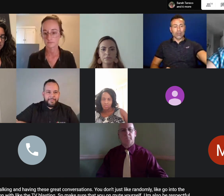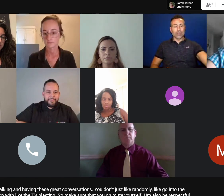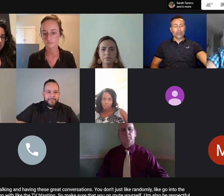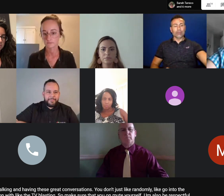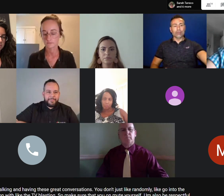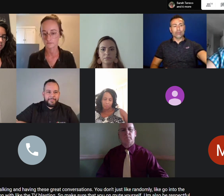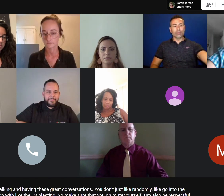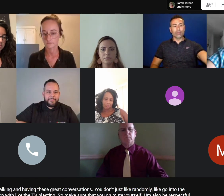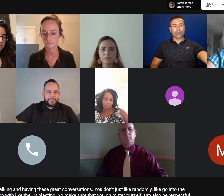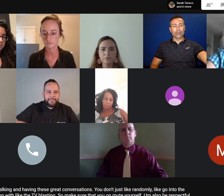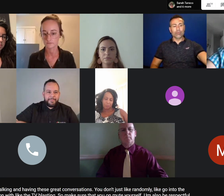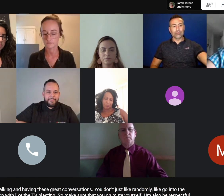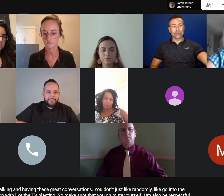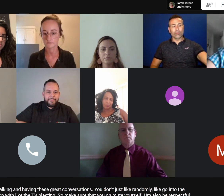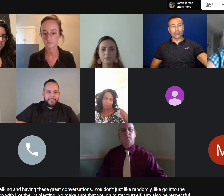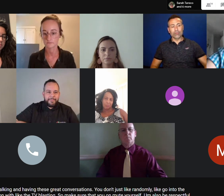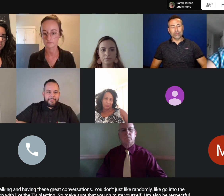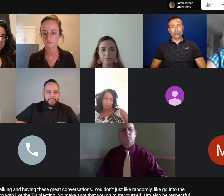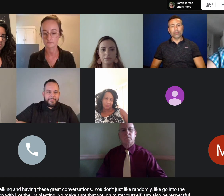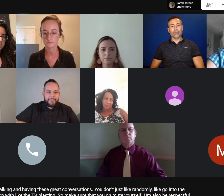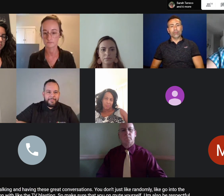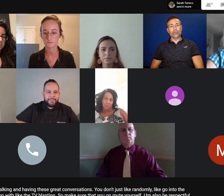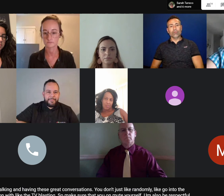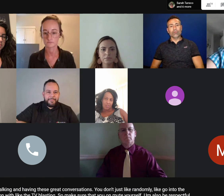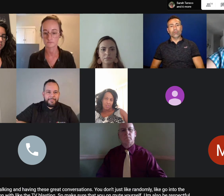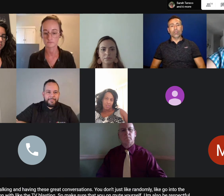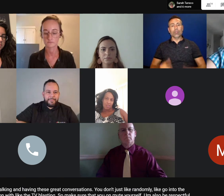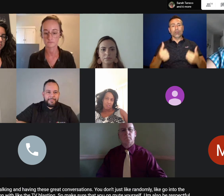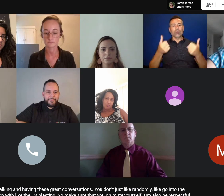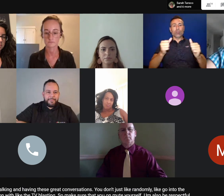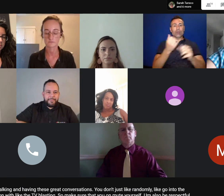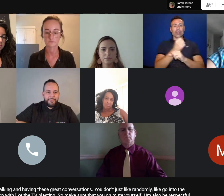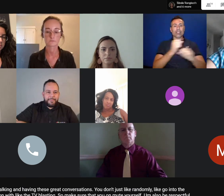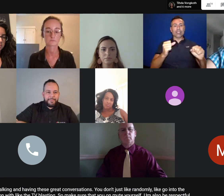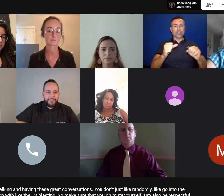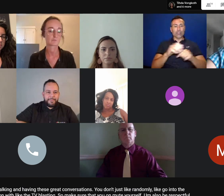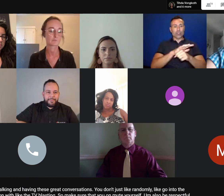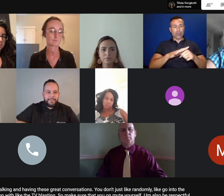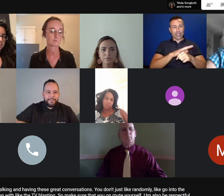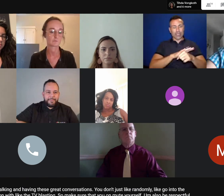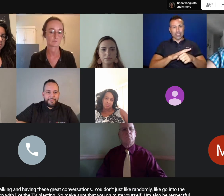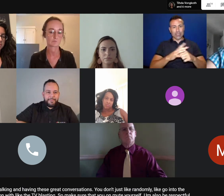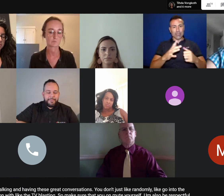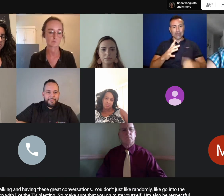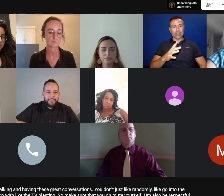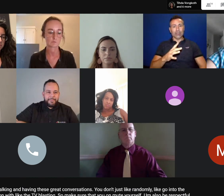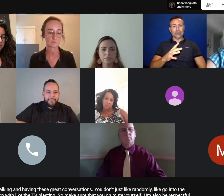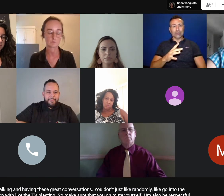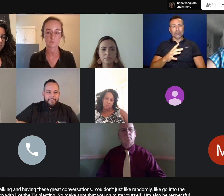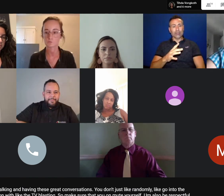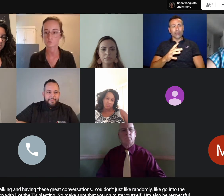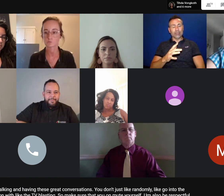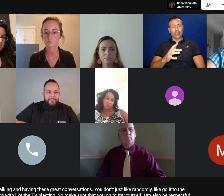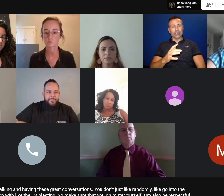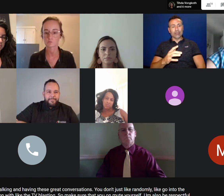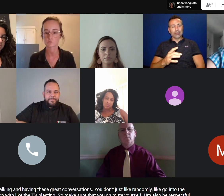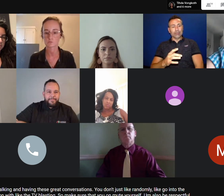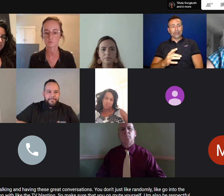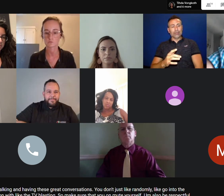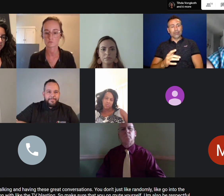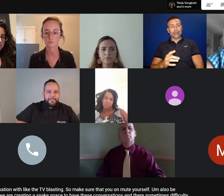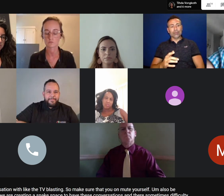also trying to be unfiltered. So be honest about who you are, do it in a respectful way,